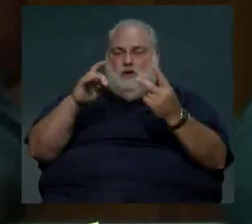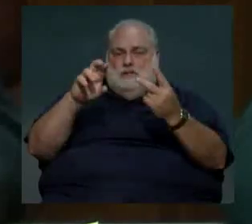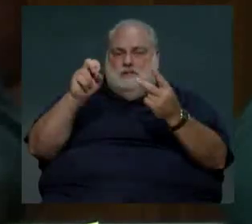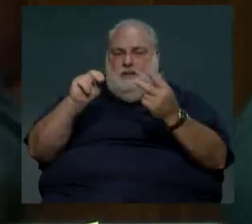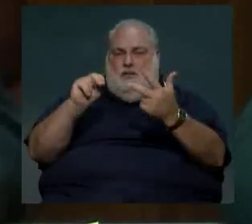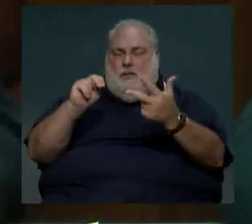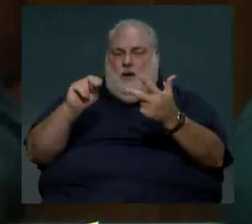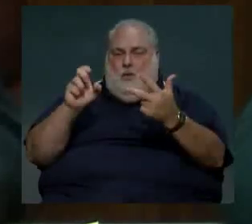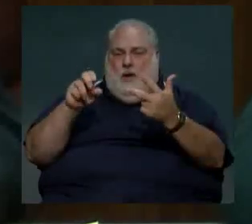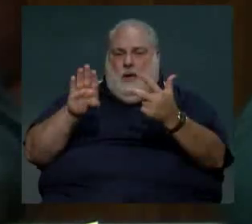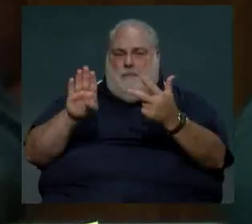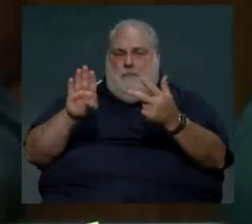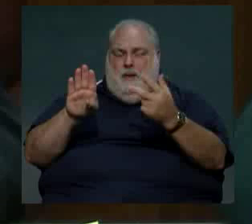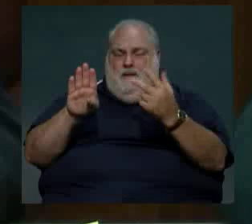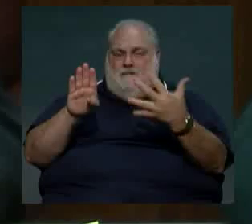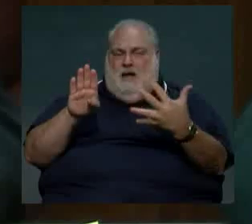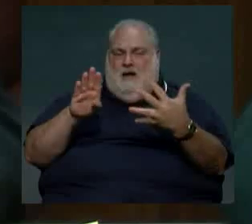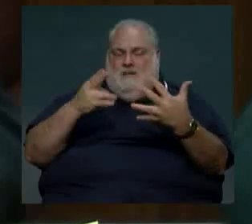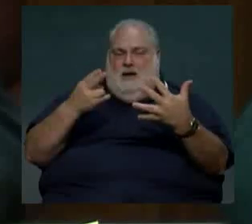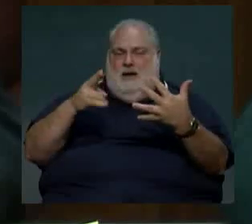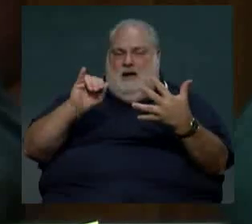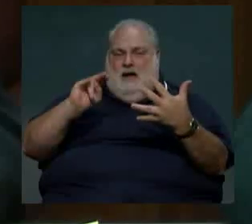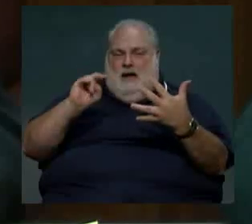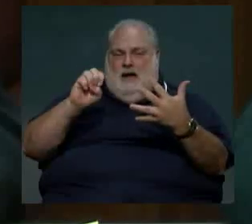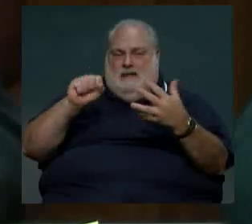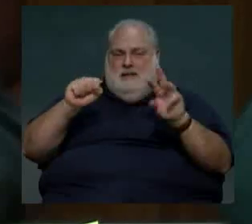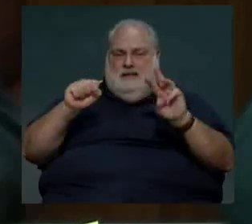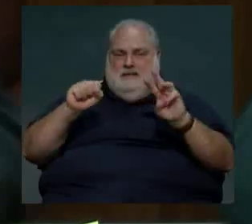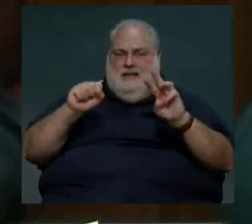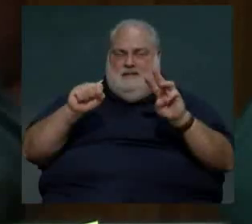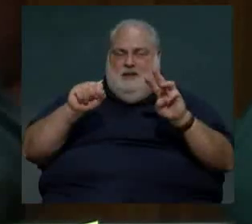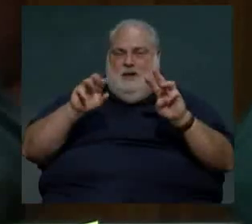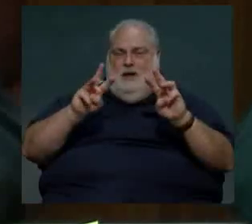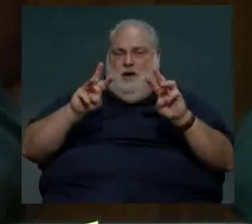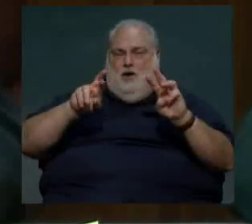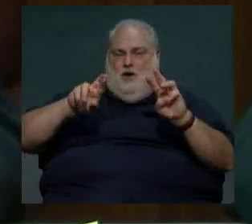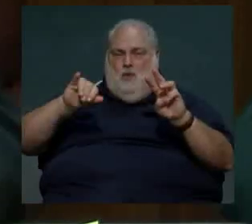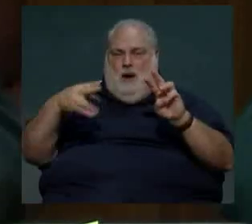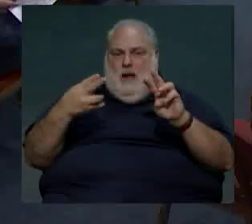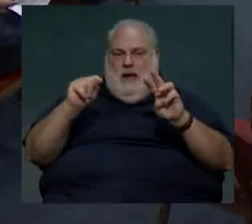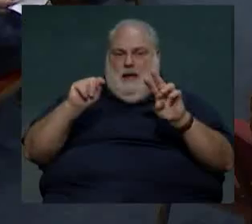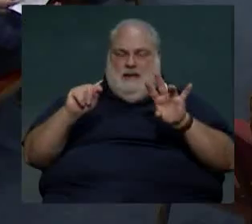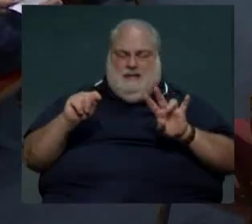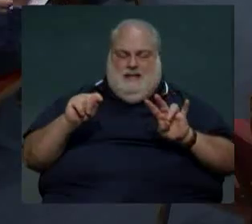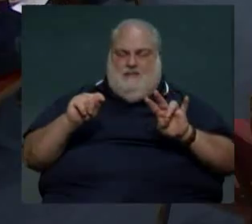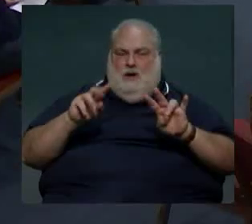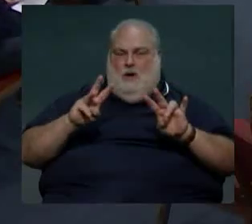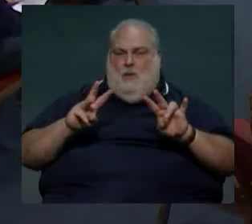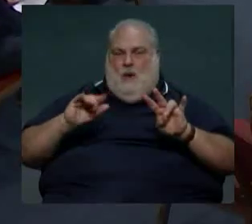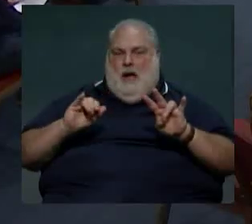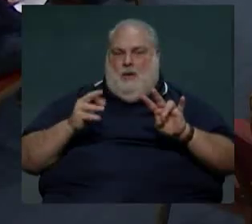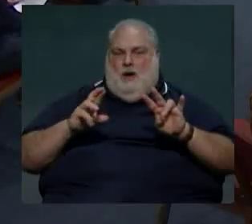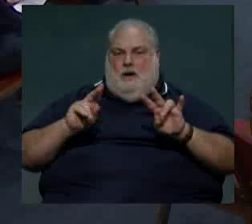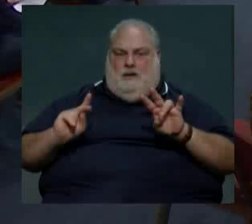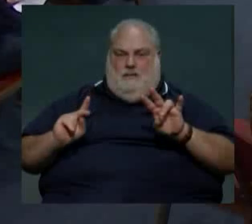Webb, Ward 5, Lance Hines, Ward 6, Doris Wright, and Ward 7, B.J. Wyrick.